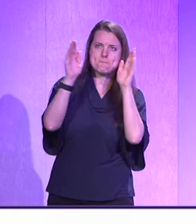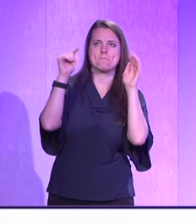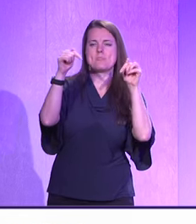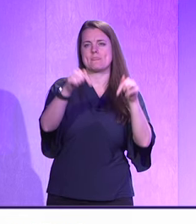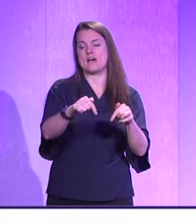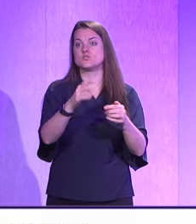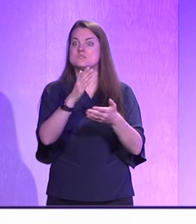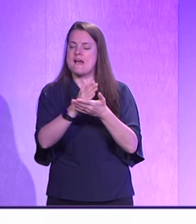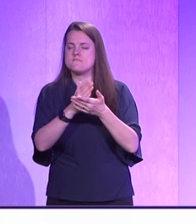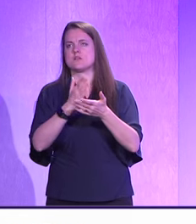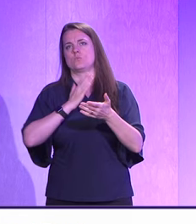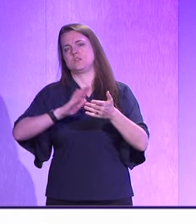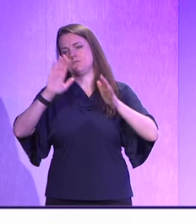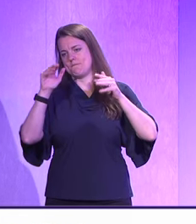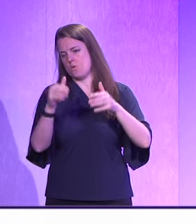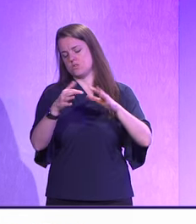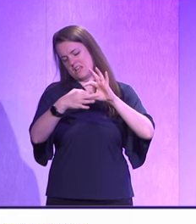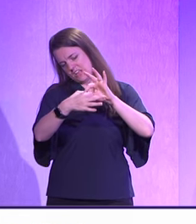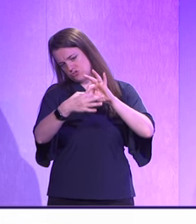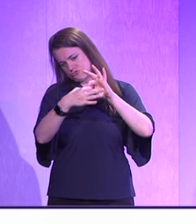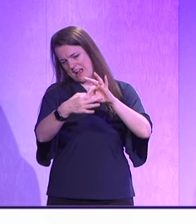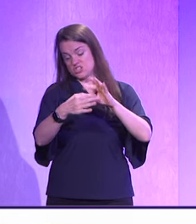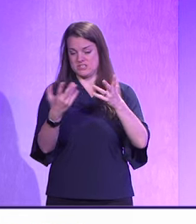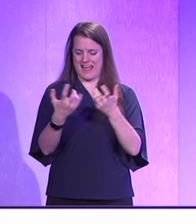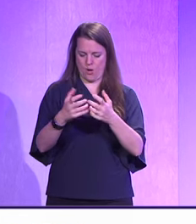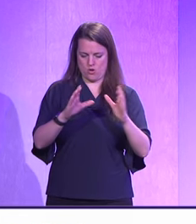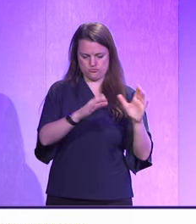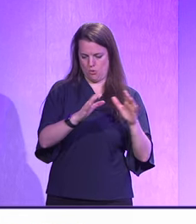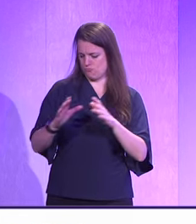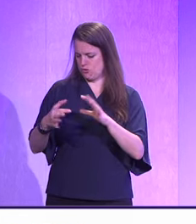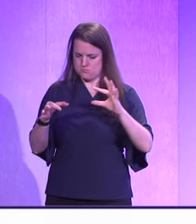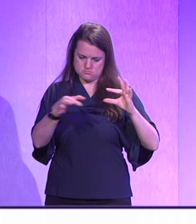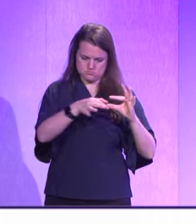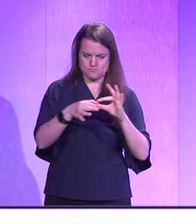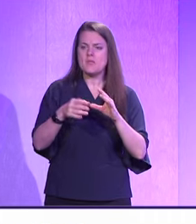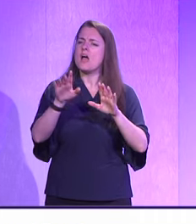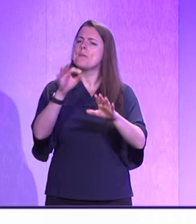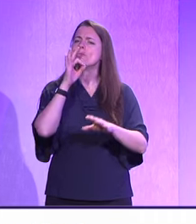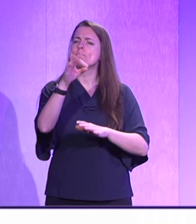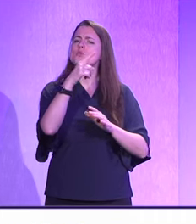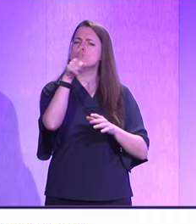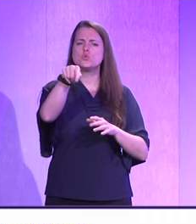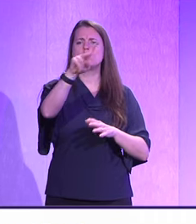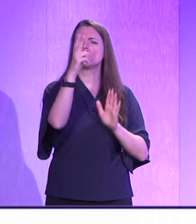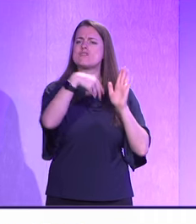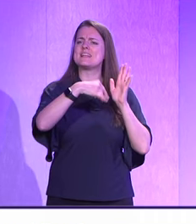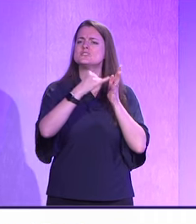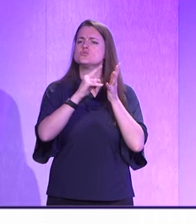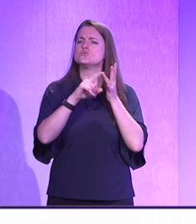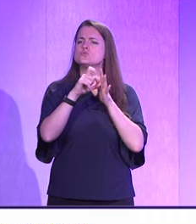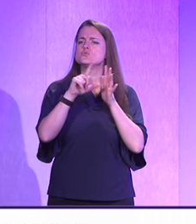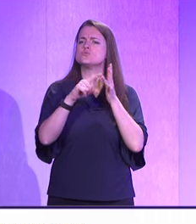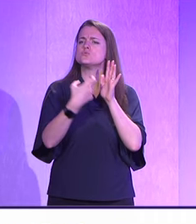absolutely need to be speaking to the interactions between the different groups. Who's read the State of DevOps report? At least one of them.